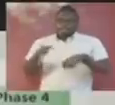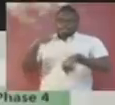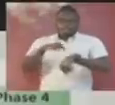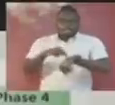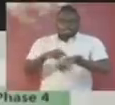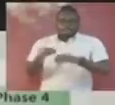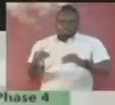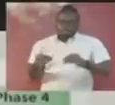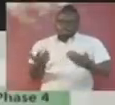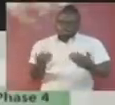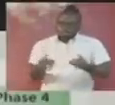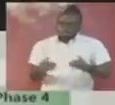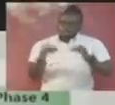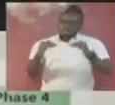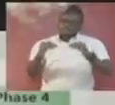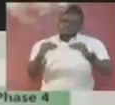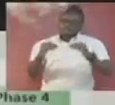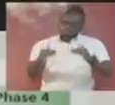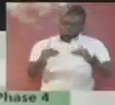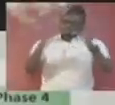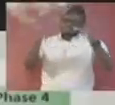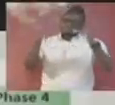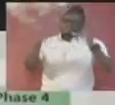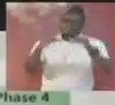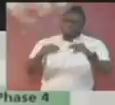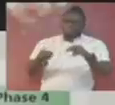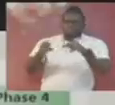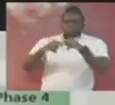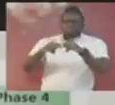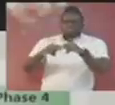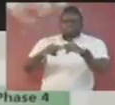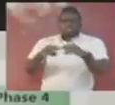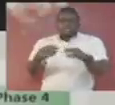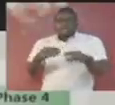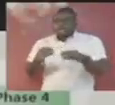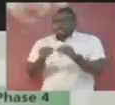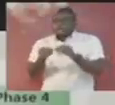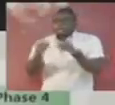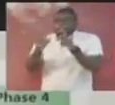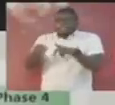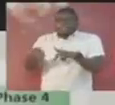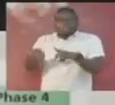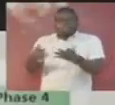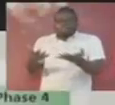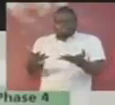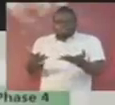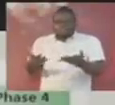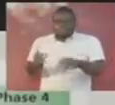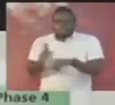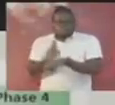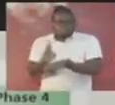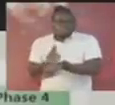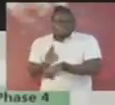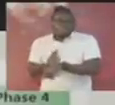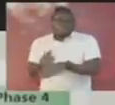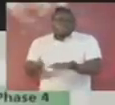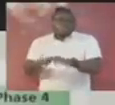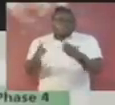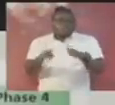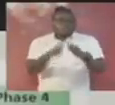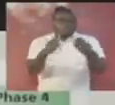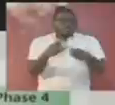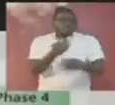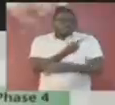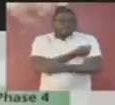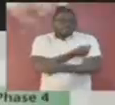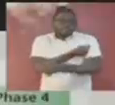are participating in the study, and you're also increasing the various groups, as in the